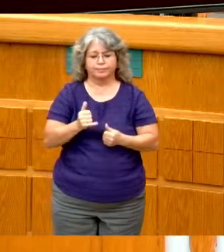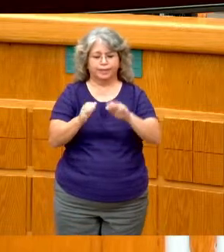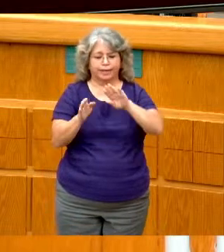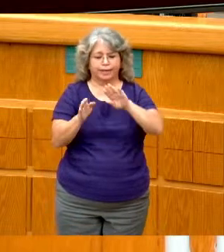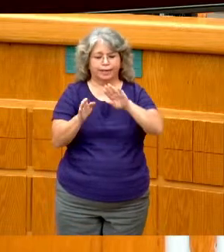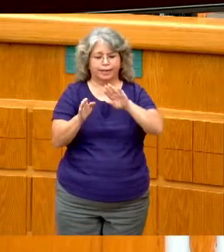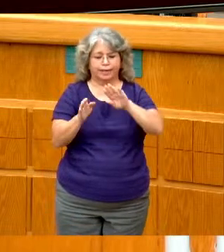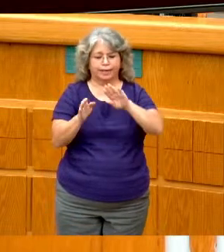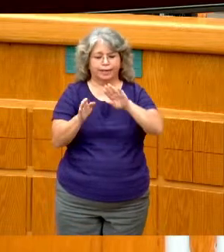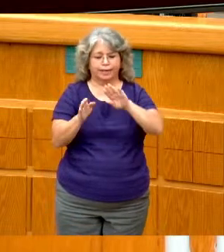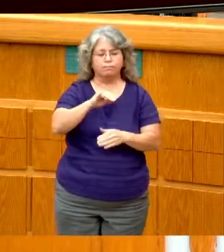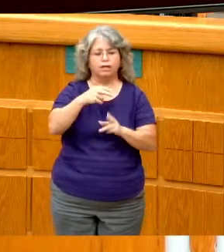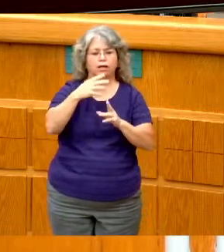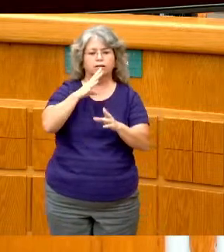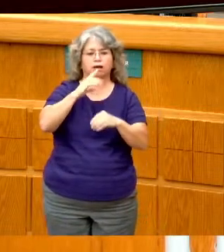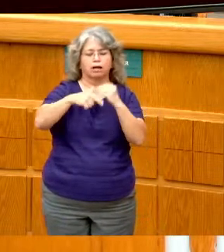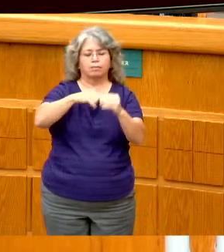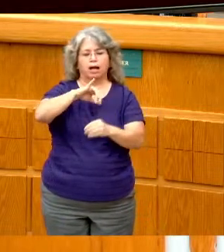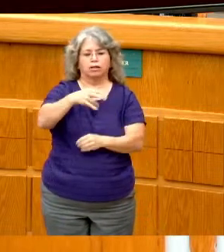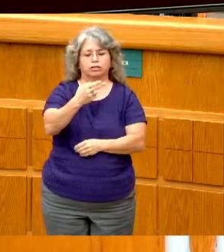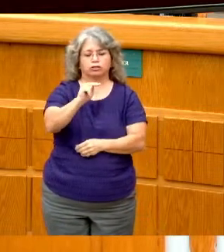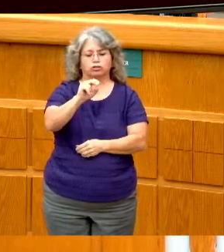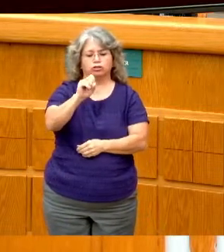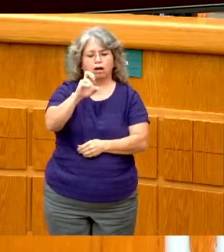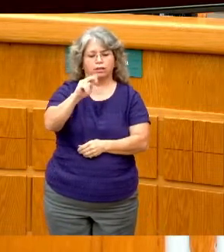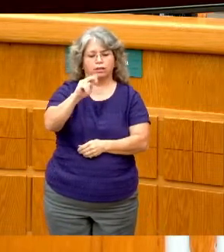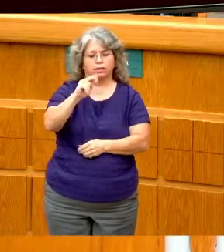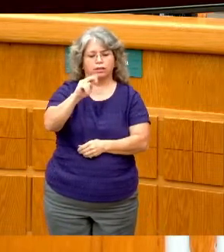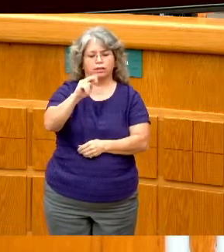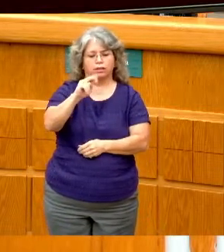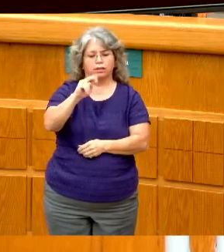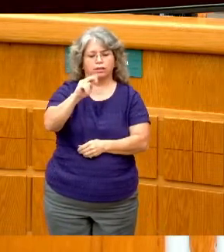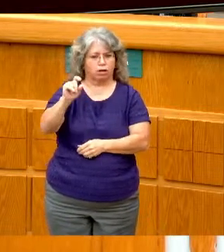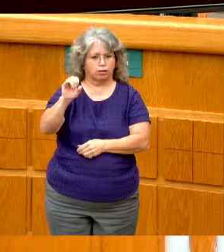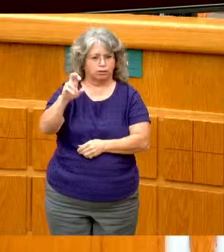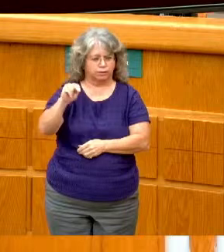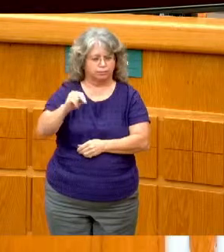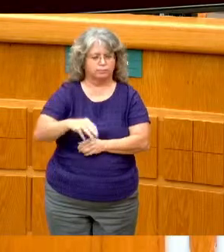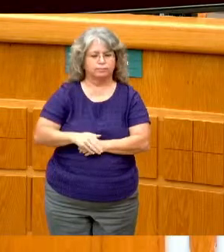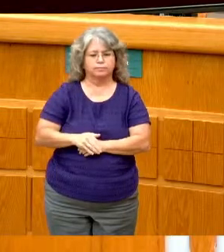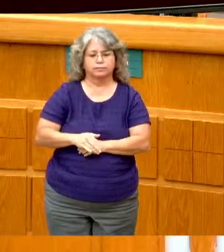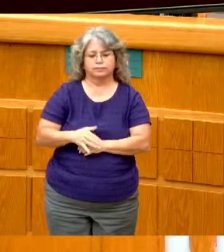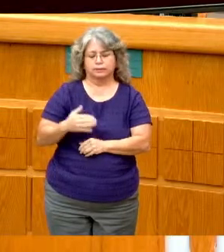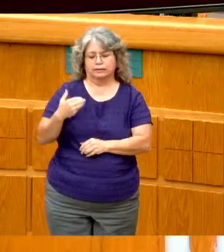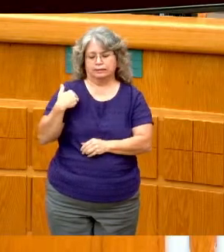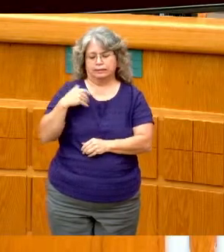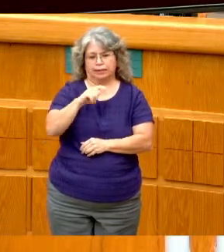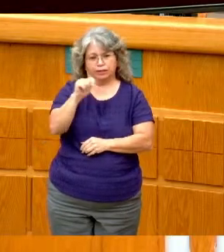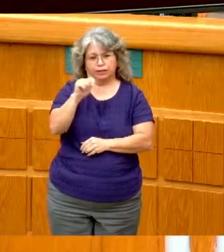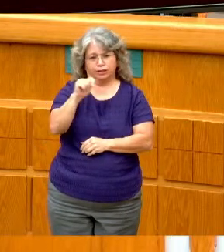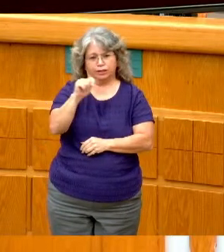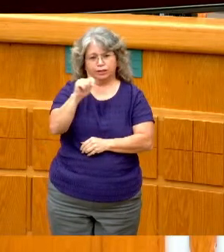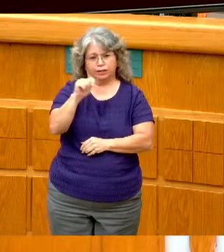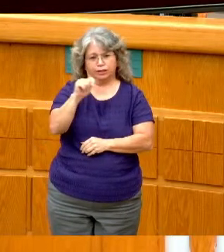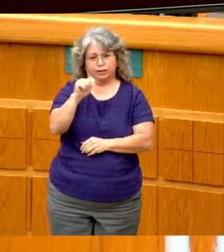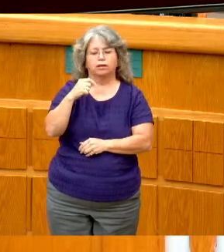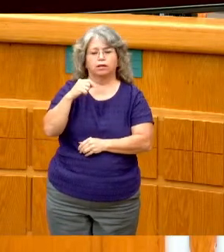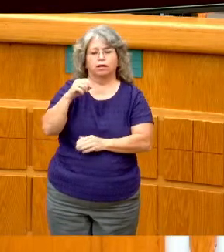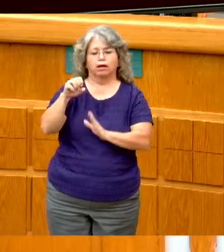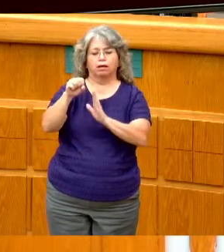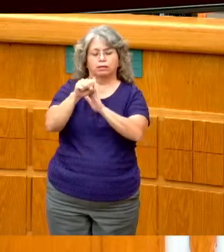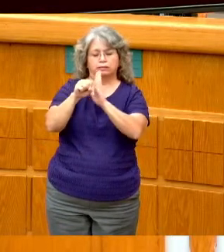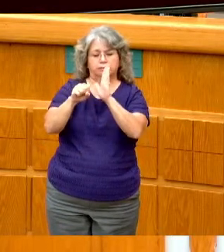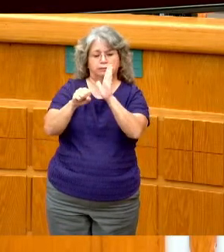vaccine that emerged earlier this week. On Tuesday, April 13th, the Health District was notified that the Texas Department of State